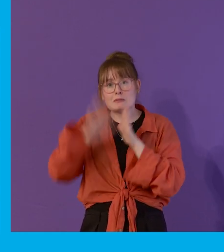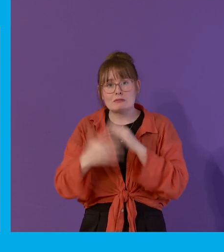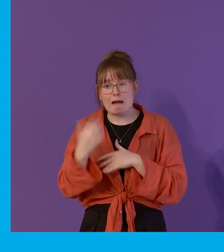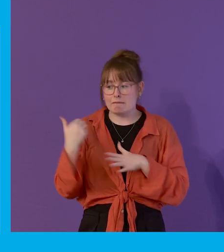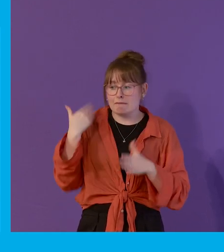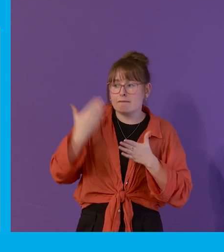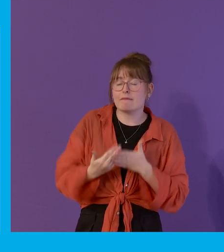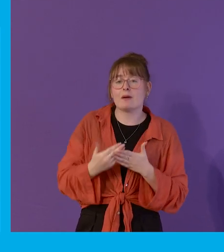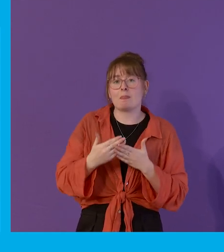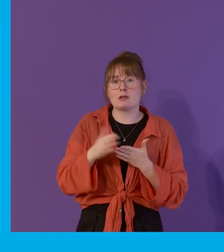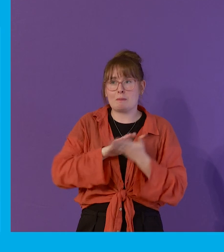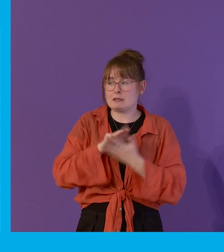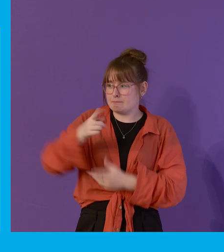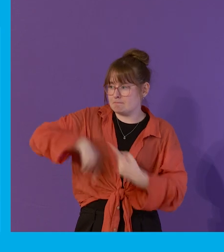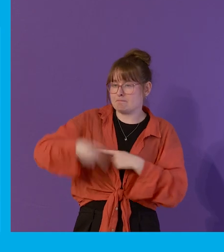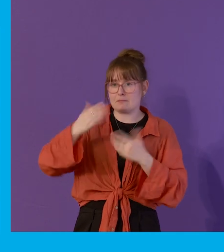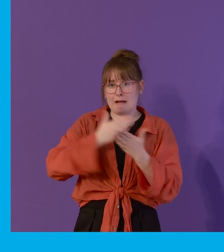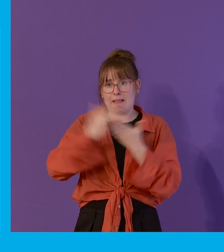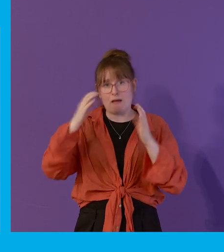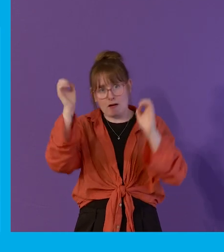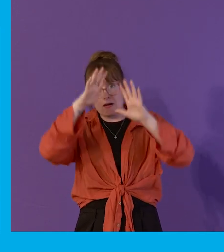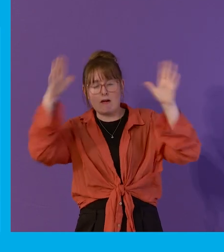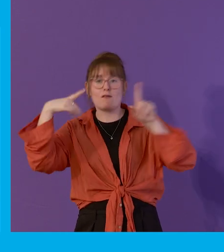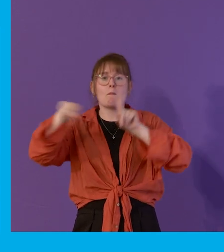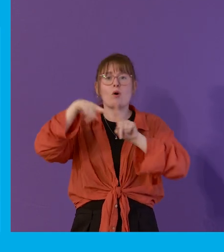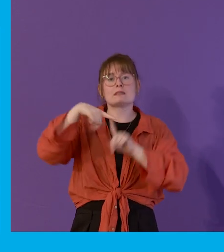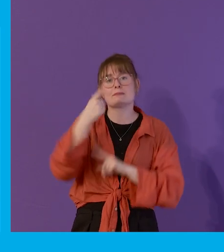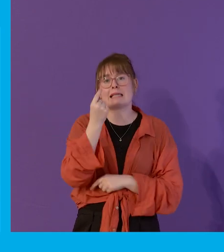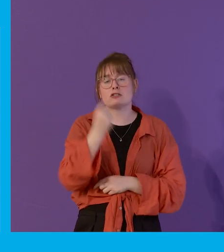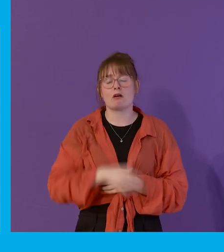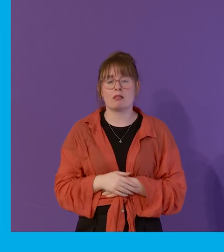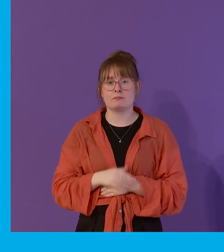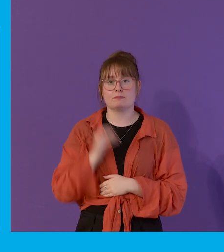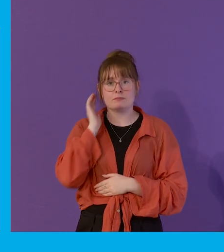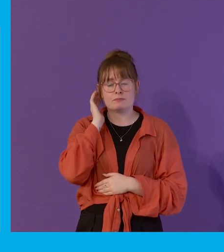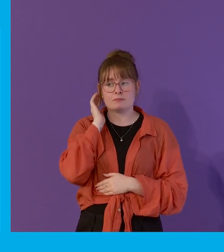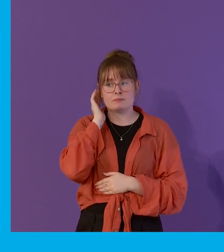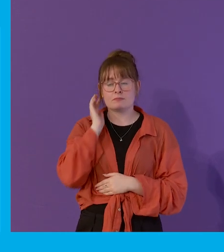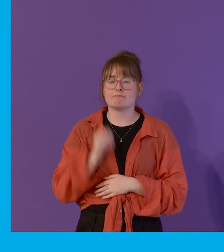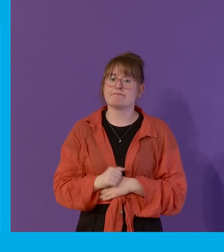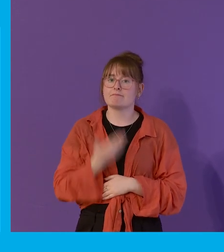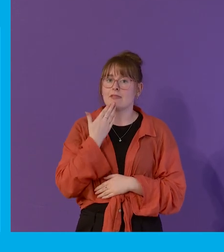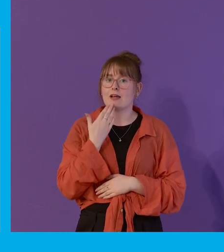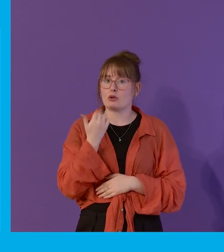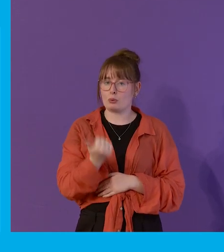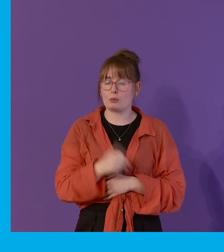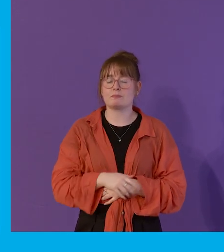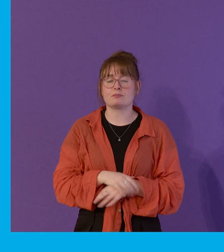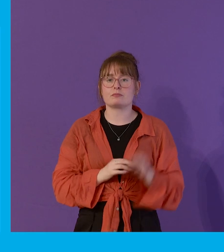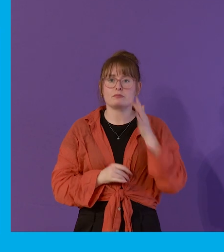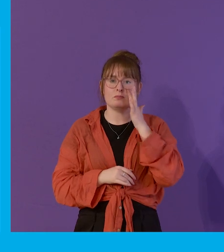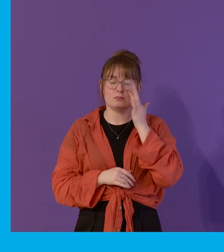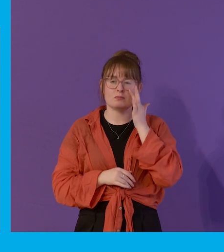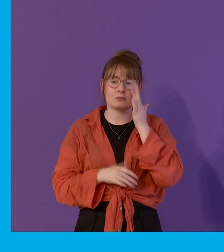so that we can get a sense in the room of positive potential. Yeah, thanks very much, Ariane. We